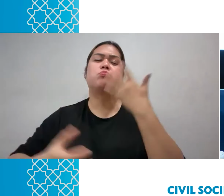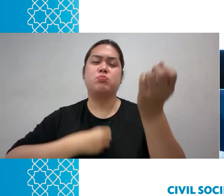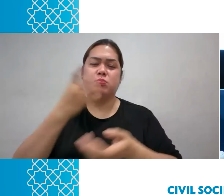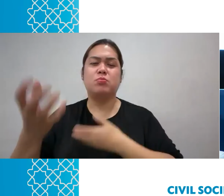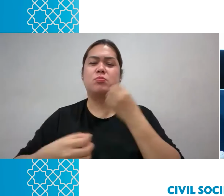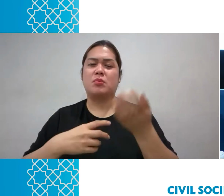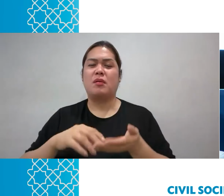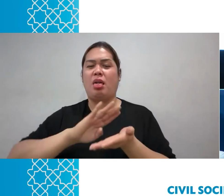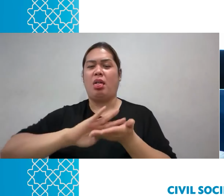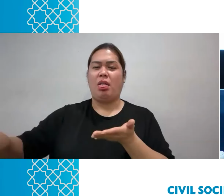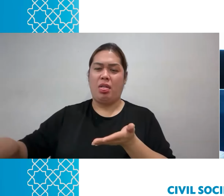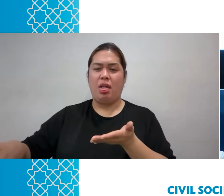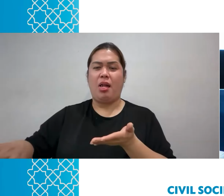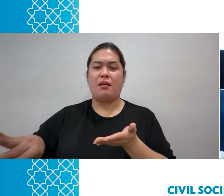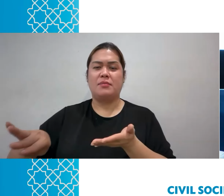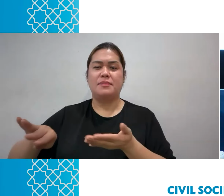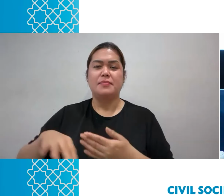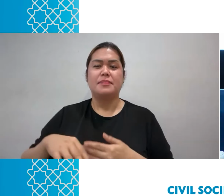didn't take any